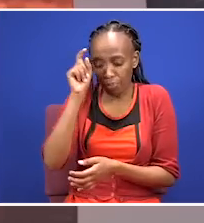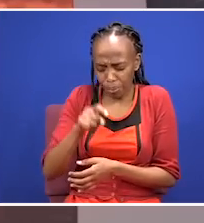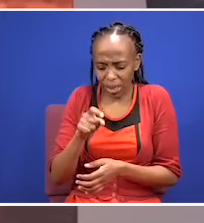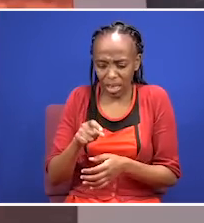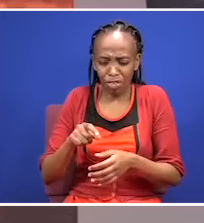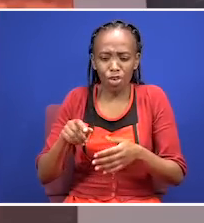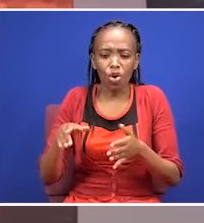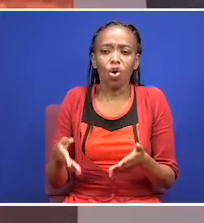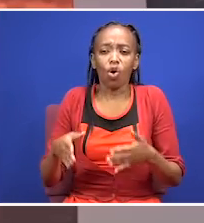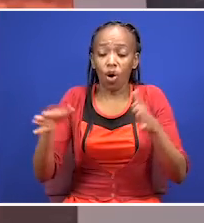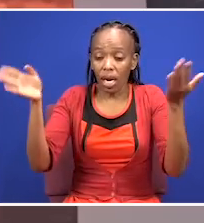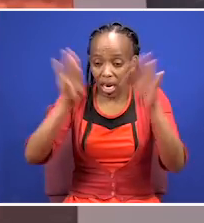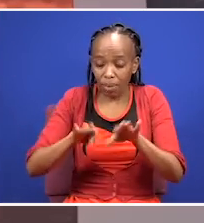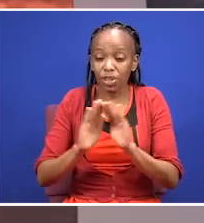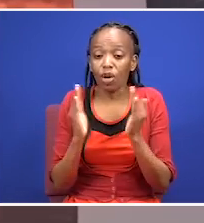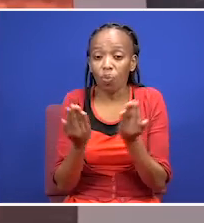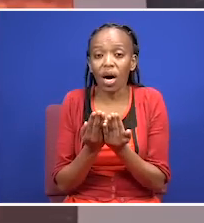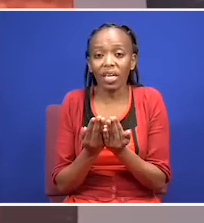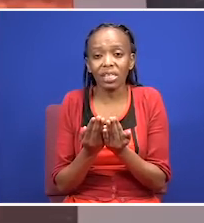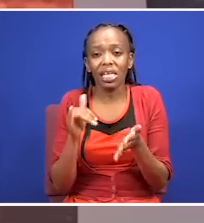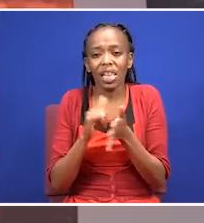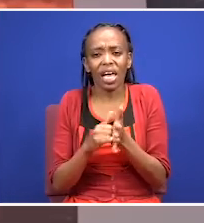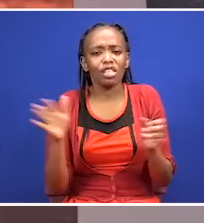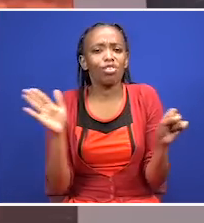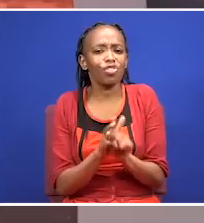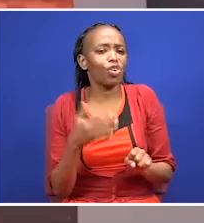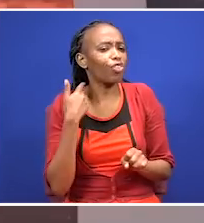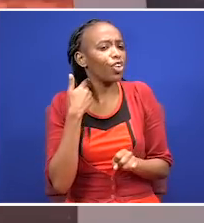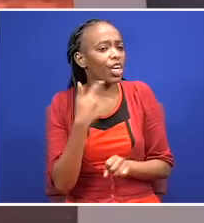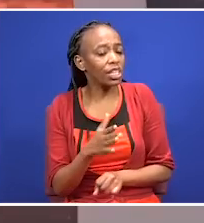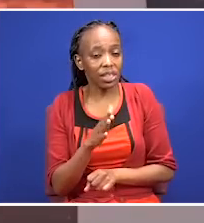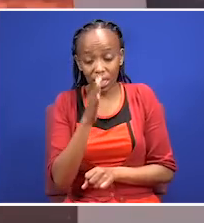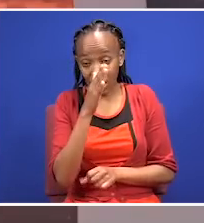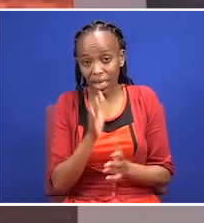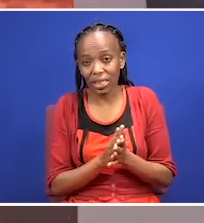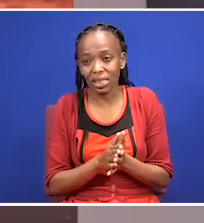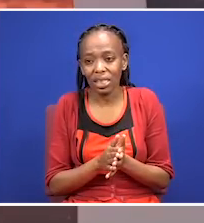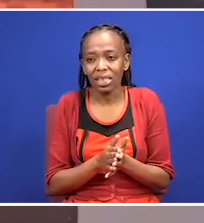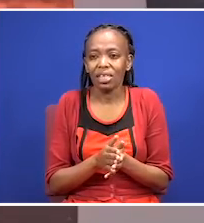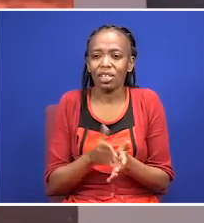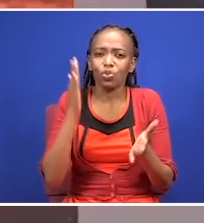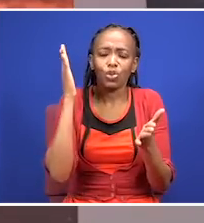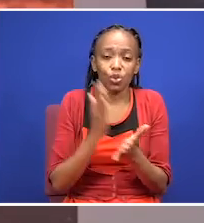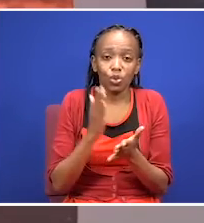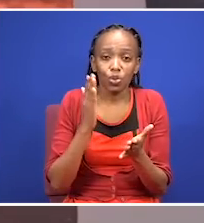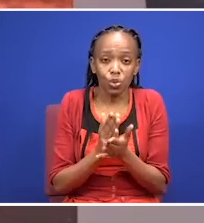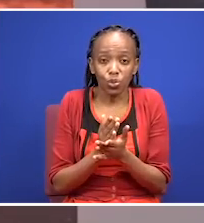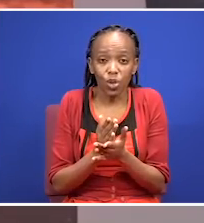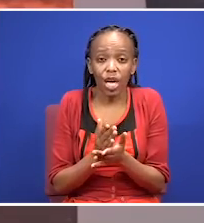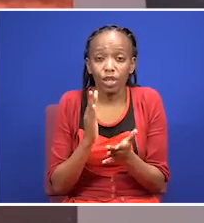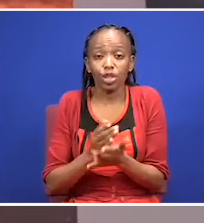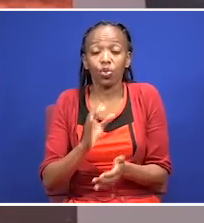their world which had been built on hatred lies and deception it was actually their true